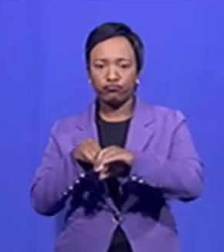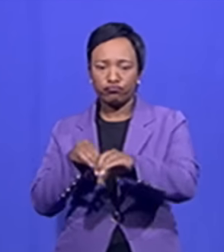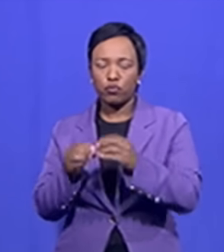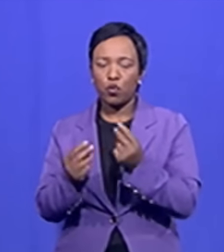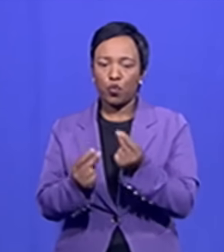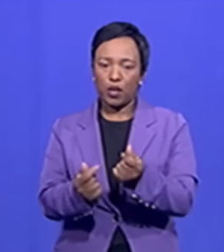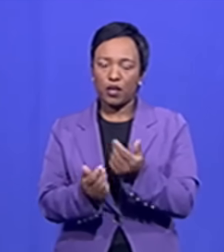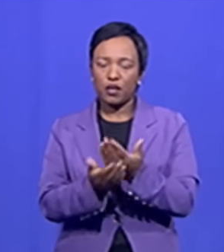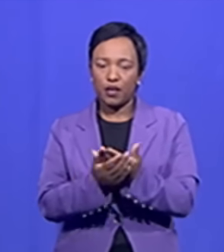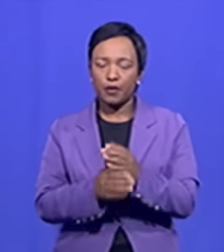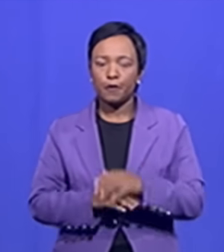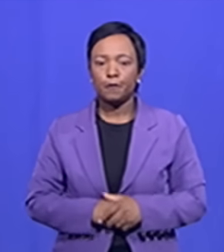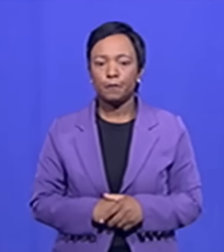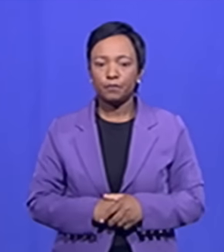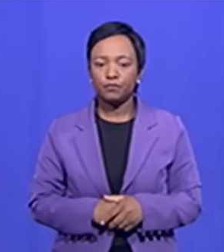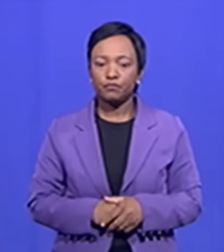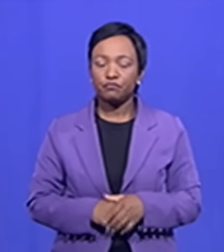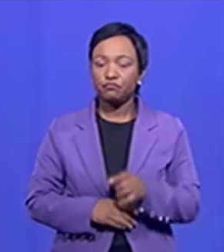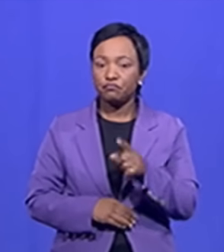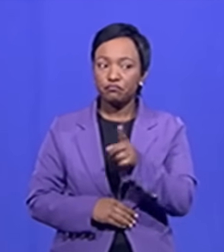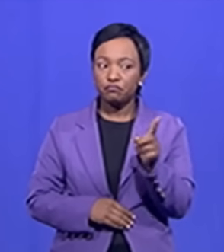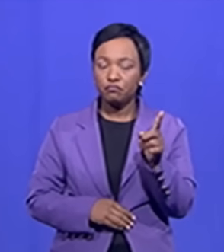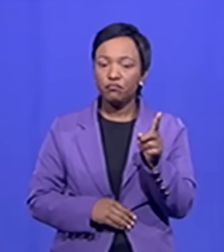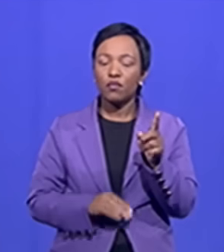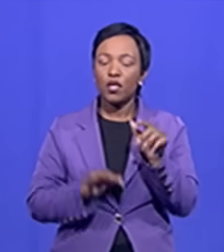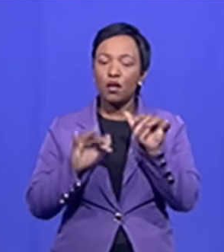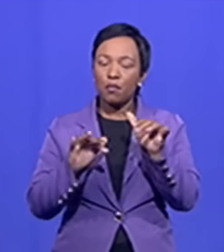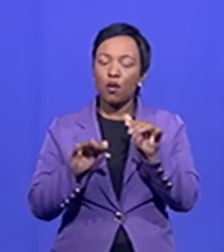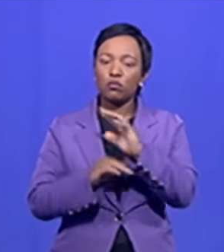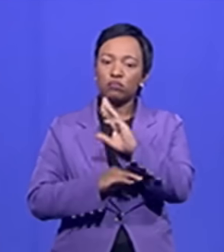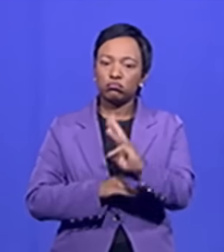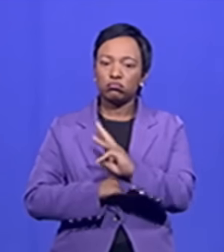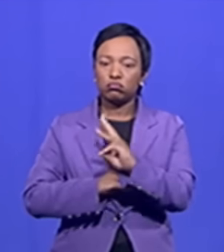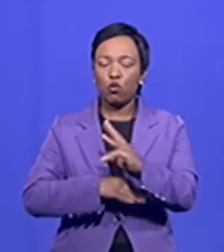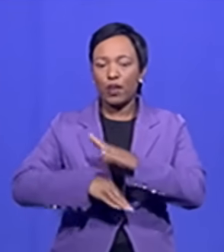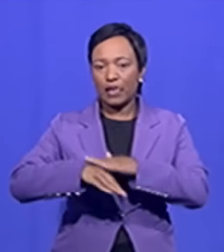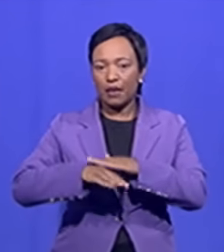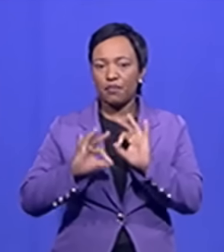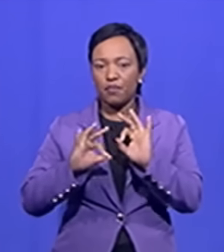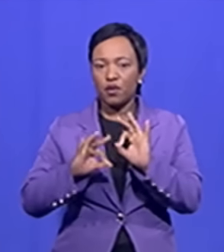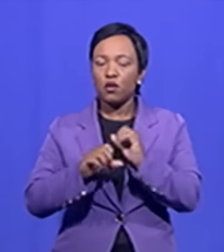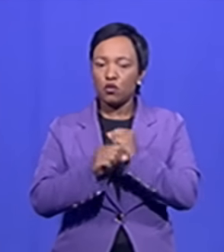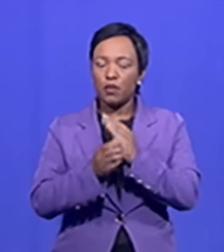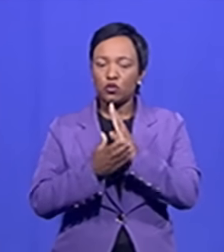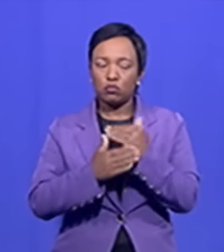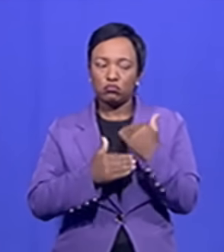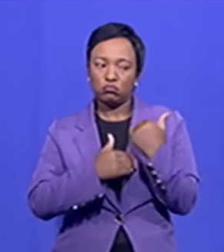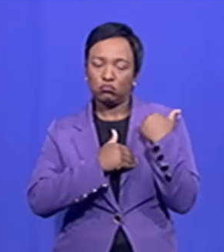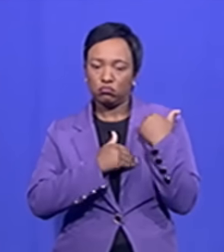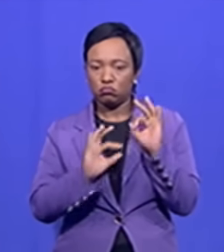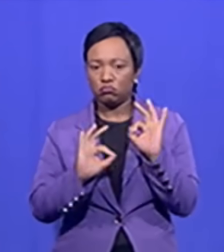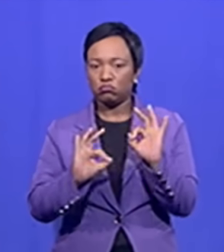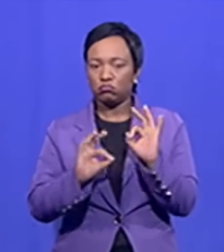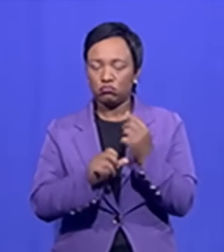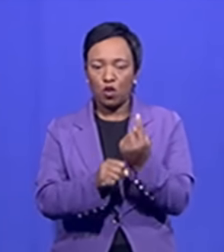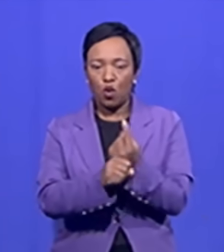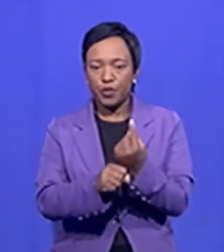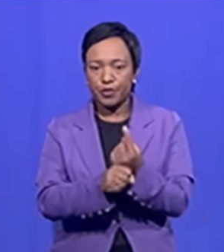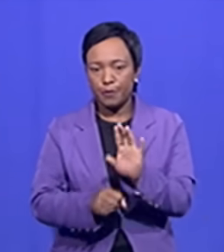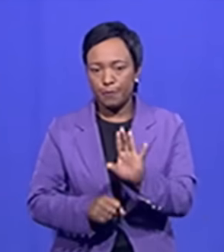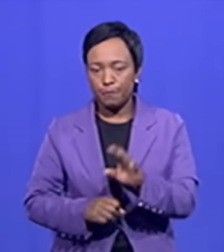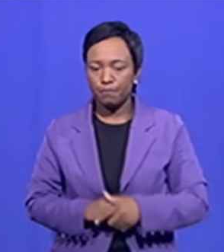le morero wa ho lemosa baahi ba lefatshe nako e sa le teng ke hore ba dule ba lesedi ka nako tsohle. We're looking